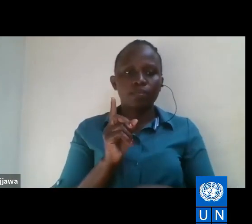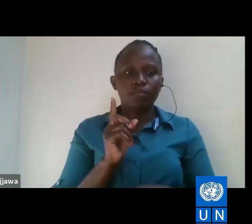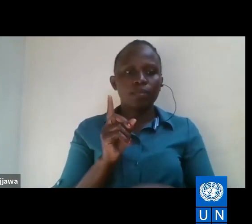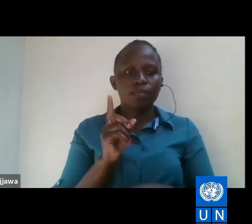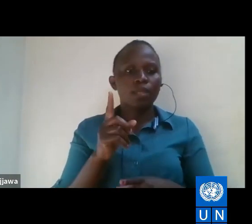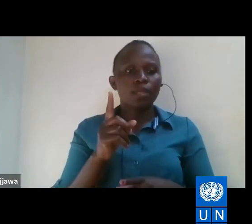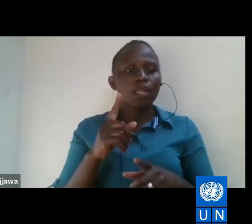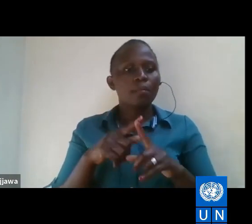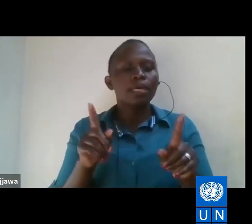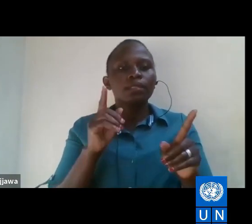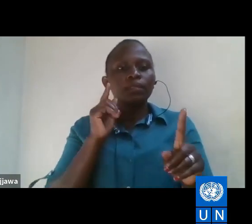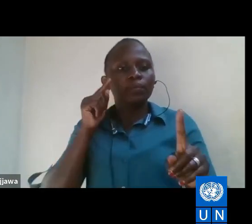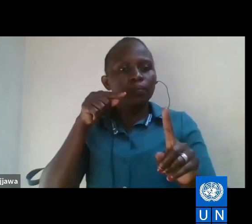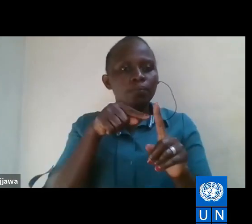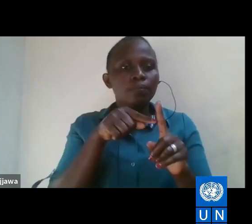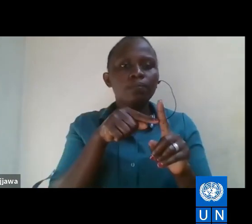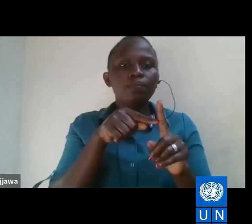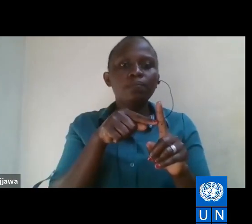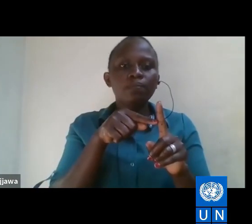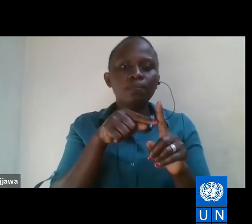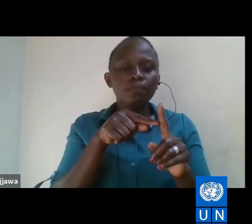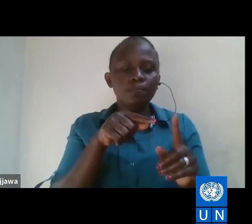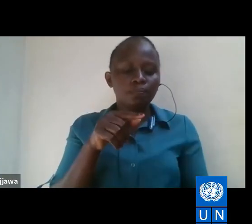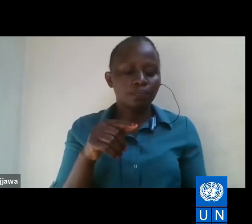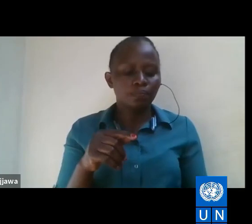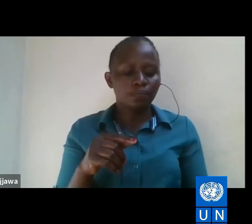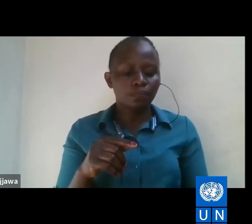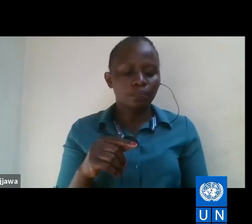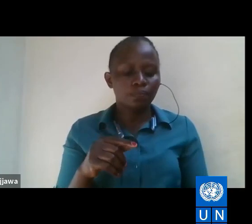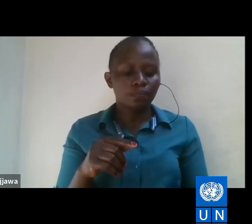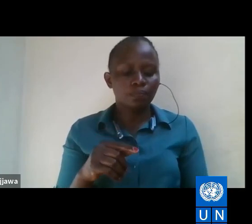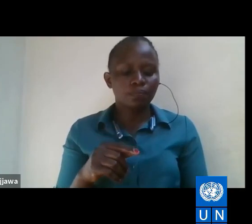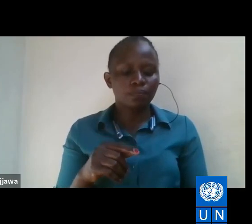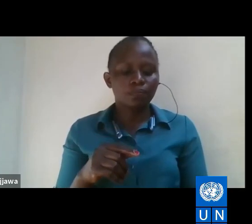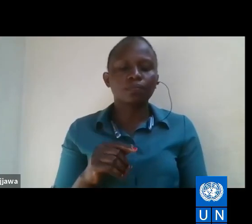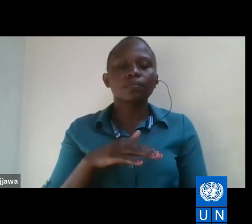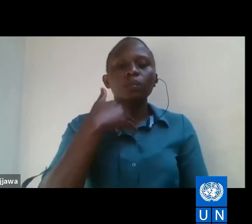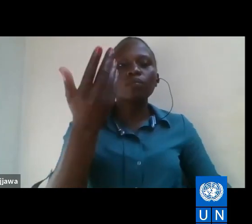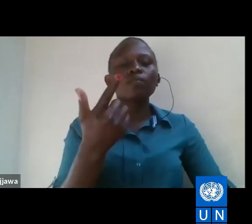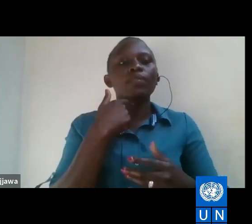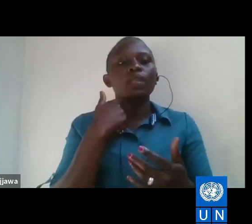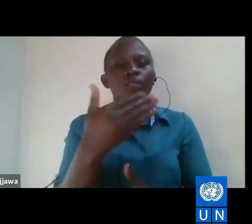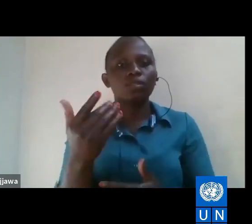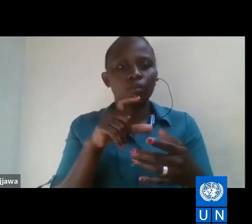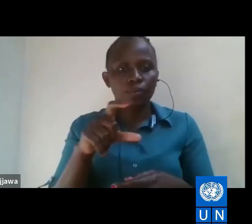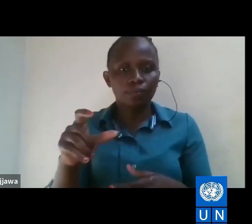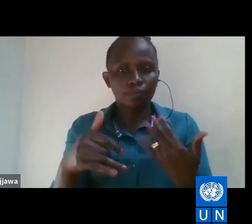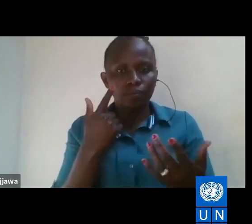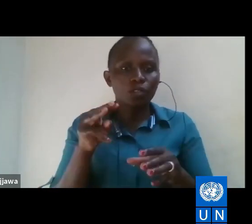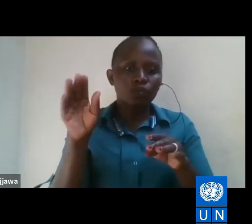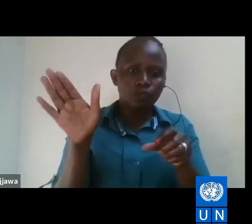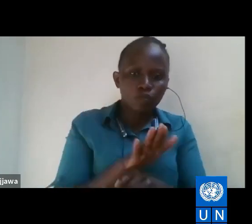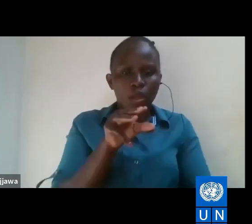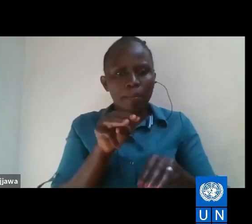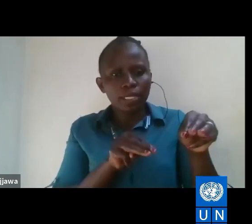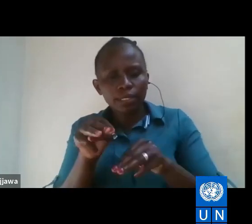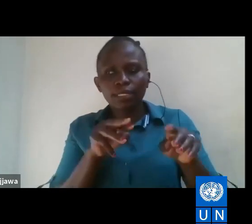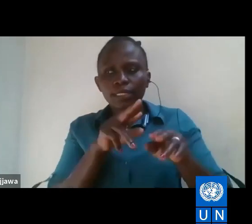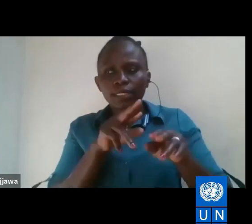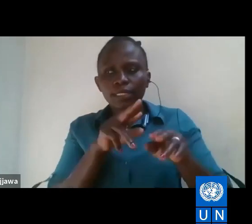on the grant management system, that their ideas have been registered properly. Some people, when they supply their information, they miss out some